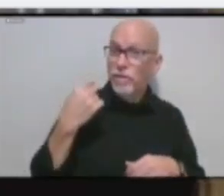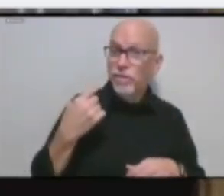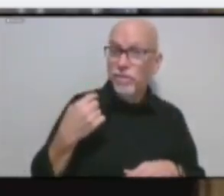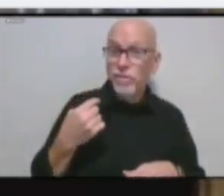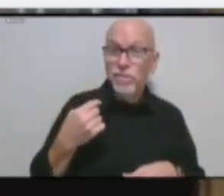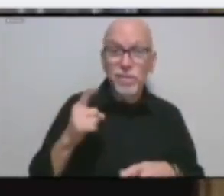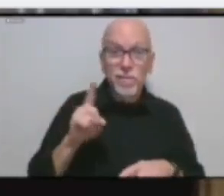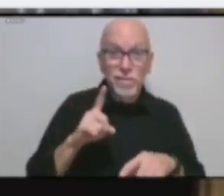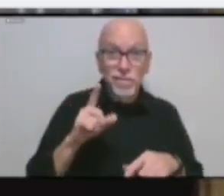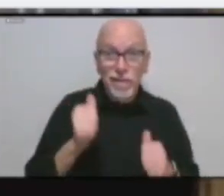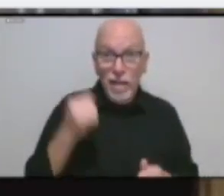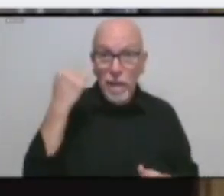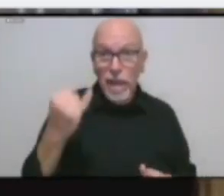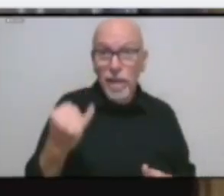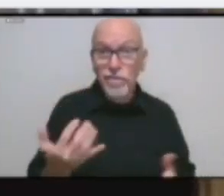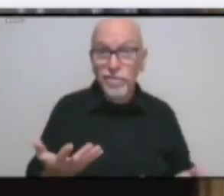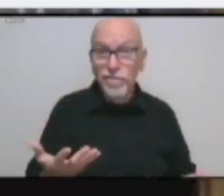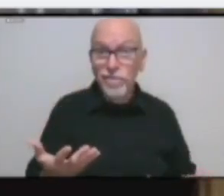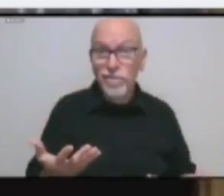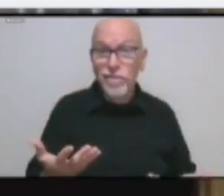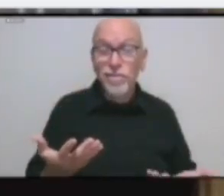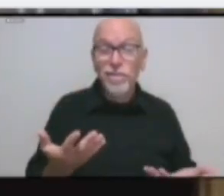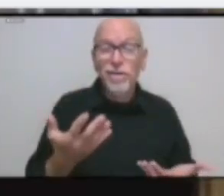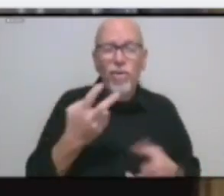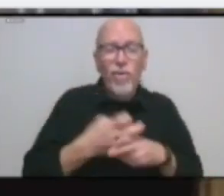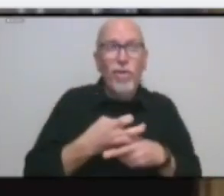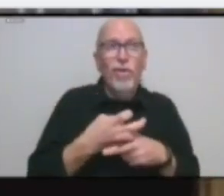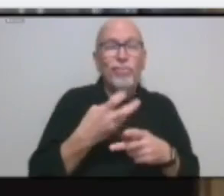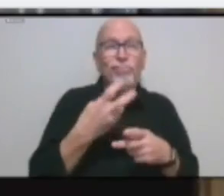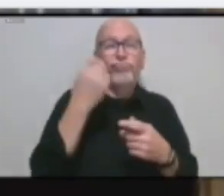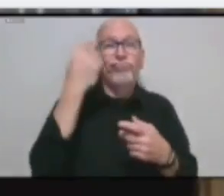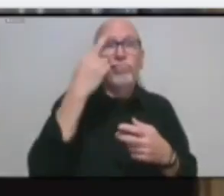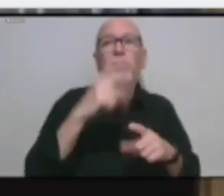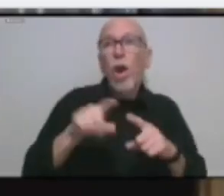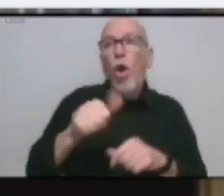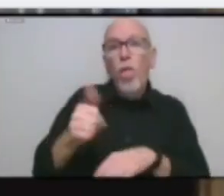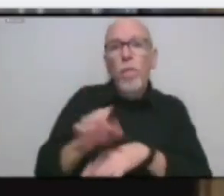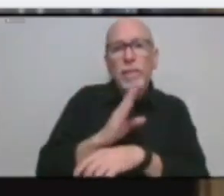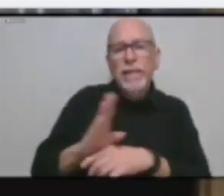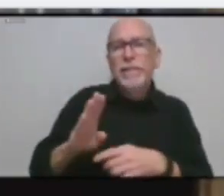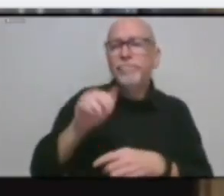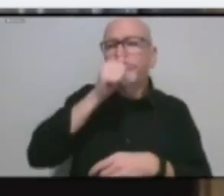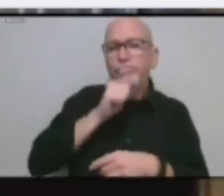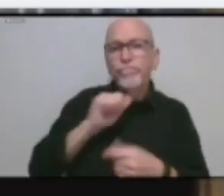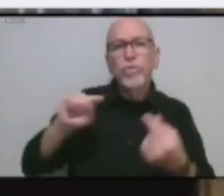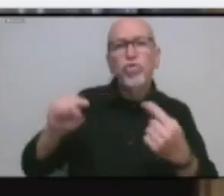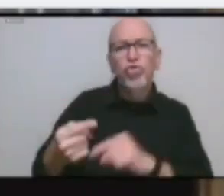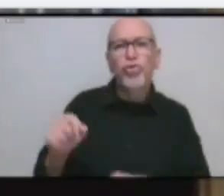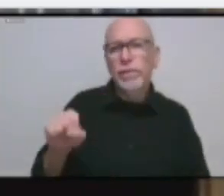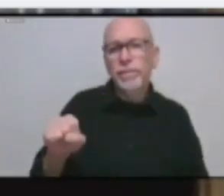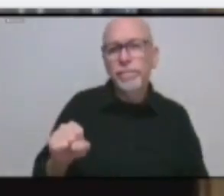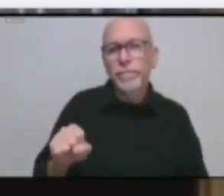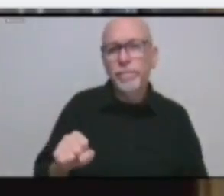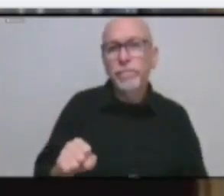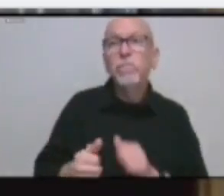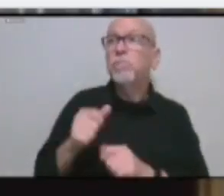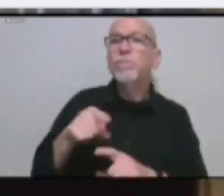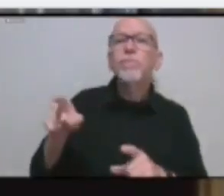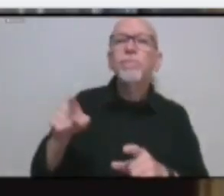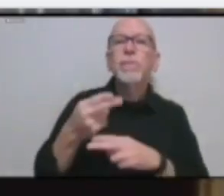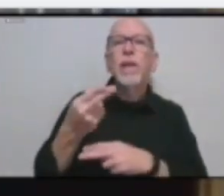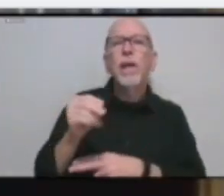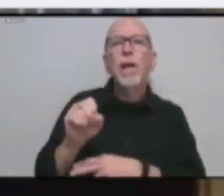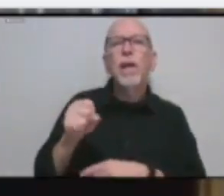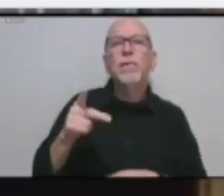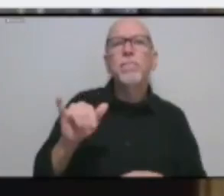to kind of wrap your brain around, others are hurting, and especially our hospitality